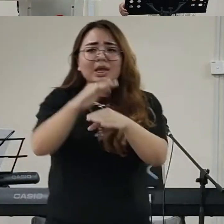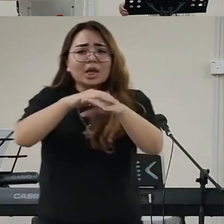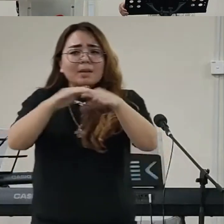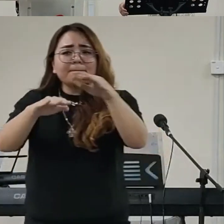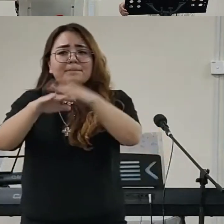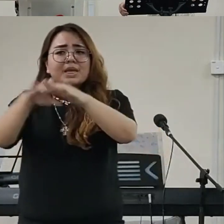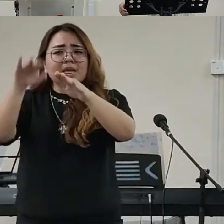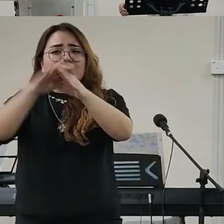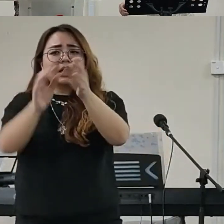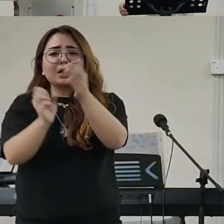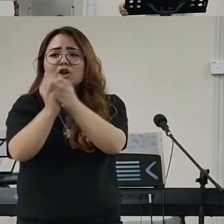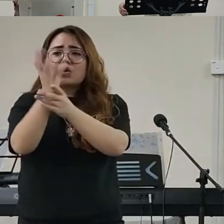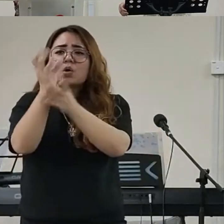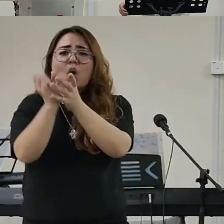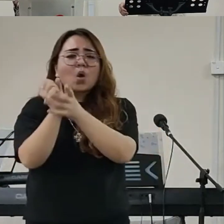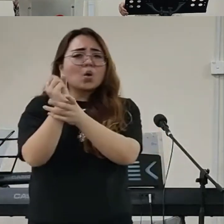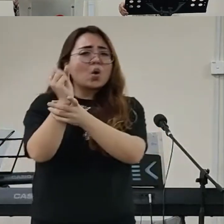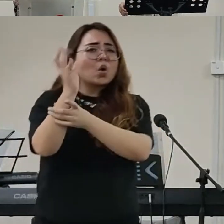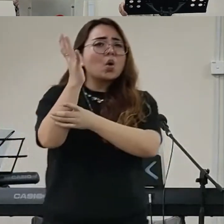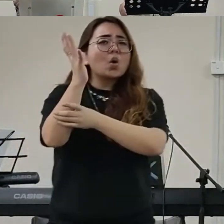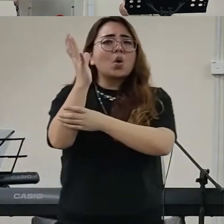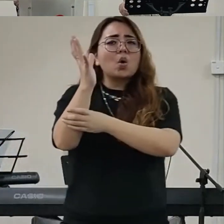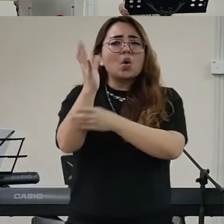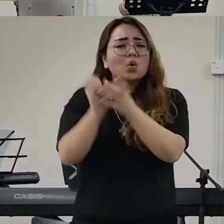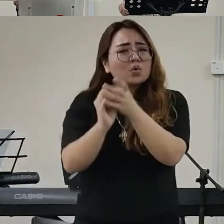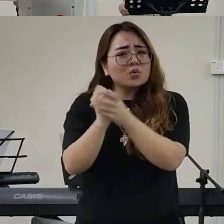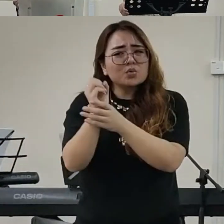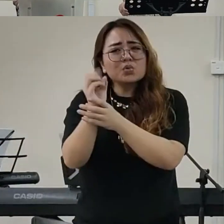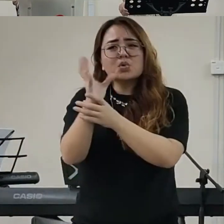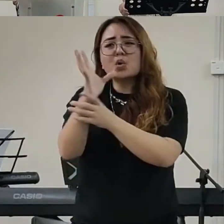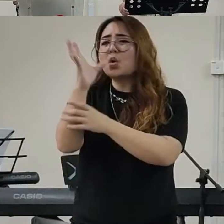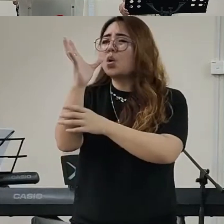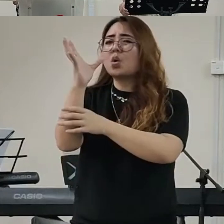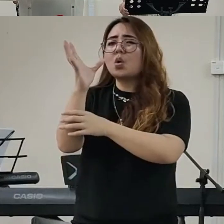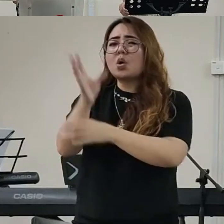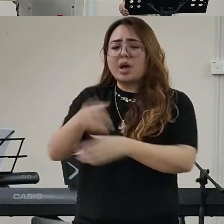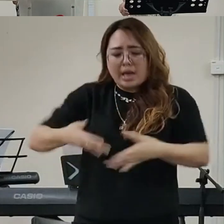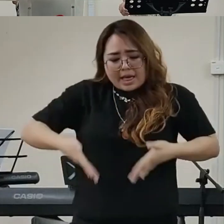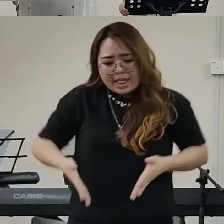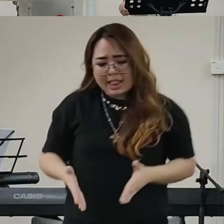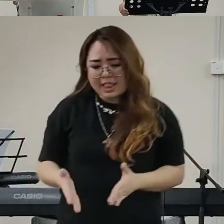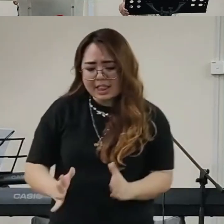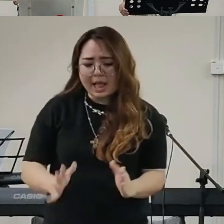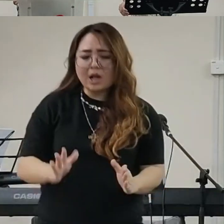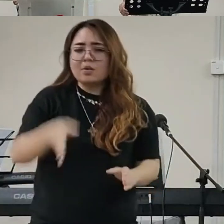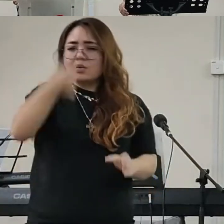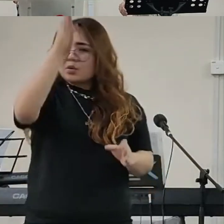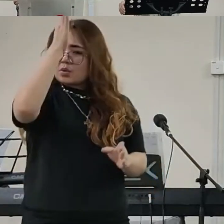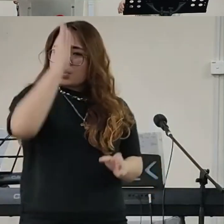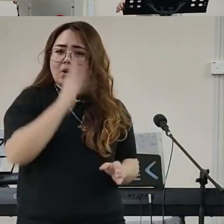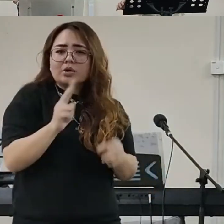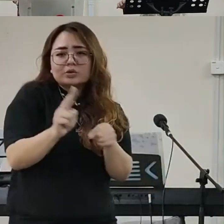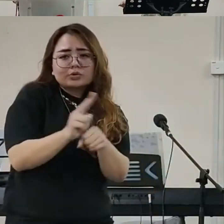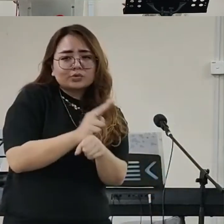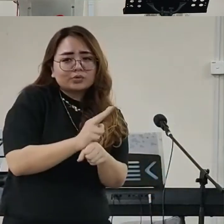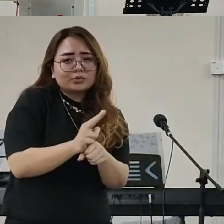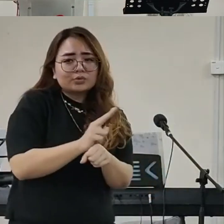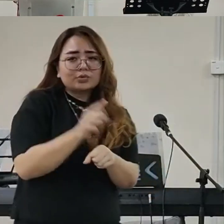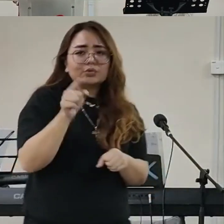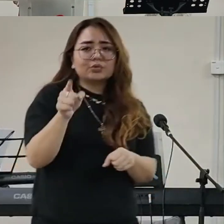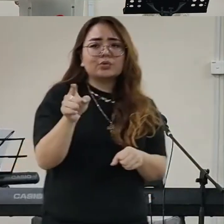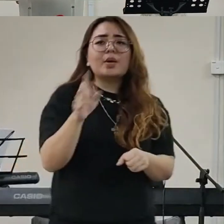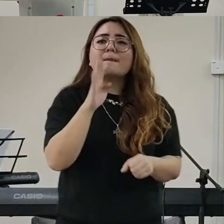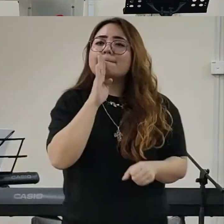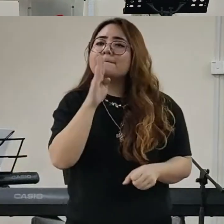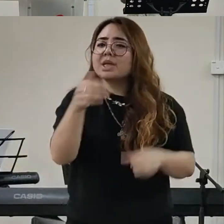to be a sheep, God is going to judge. Are you a sheep who is allowing yourself to be a shepherd or not? Or are you just a sheep shaking